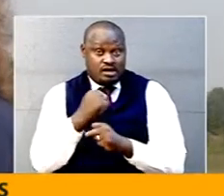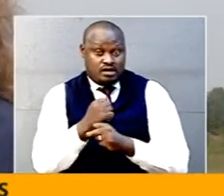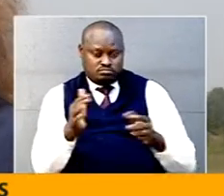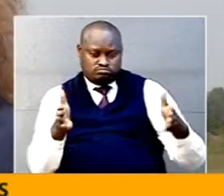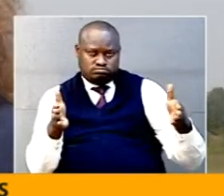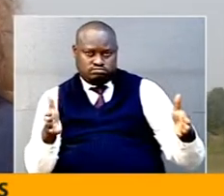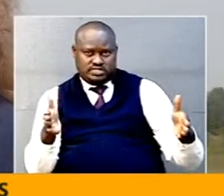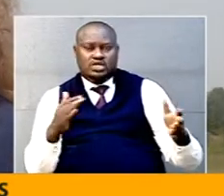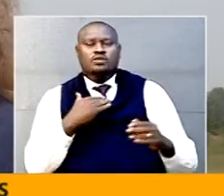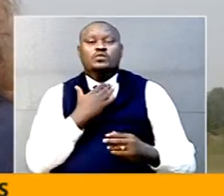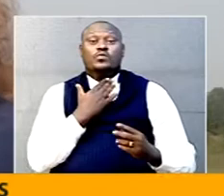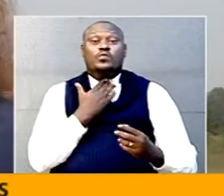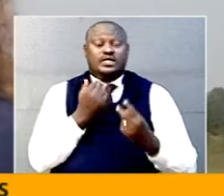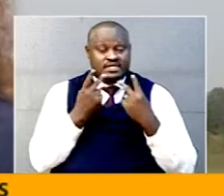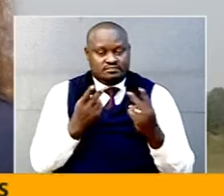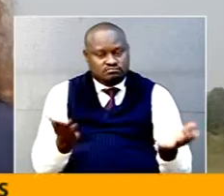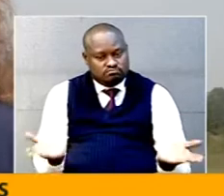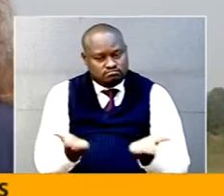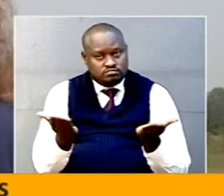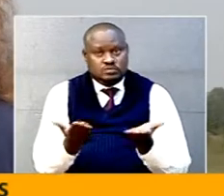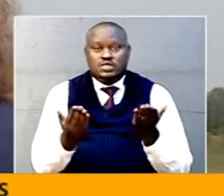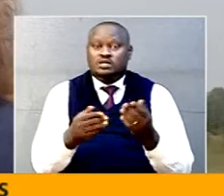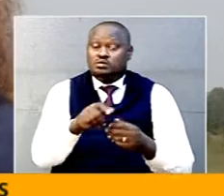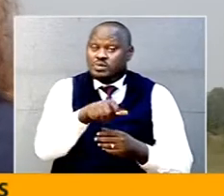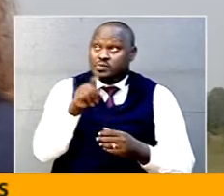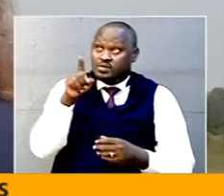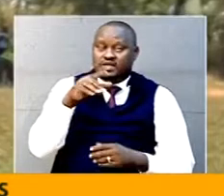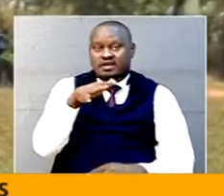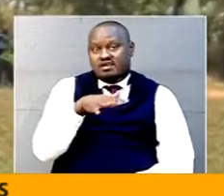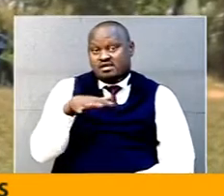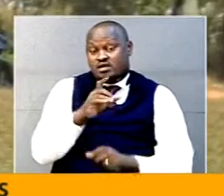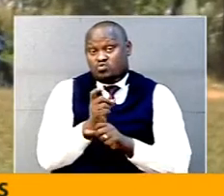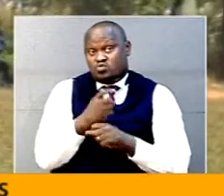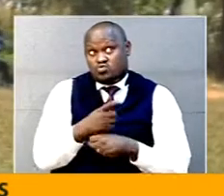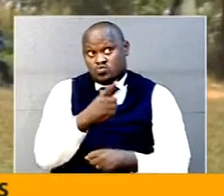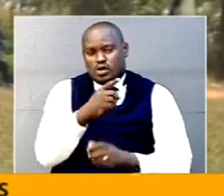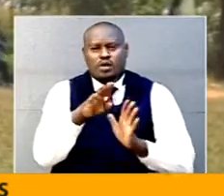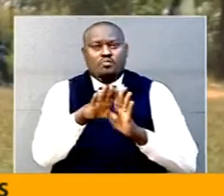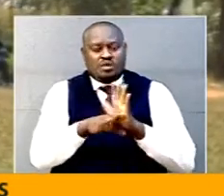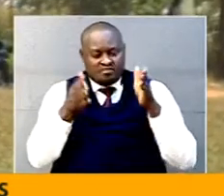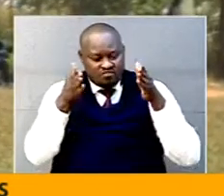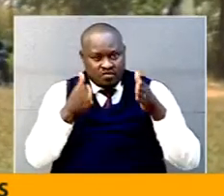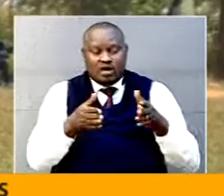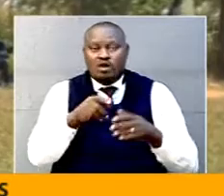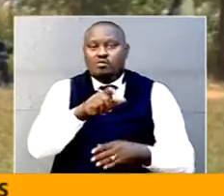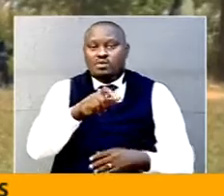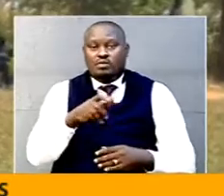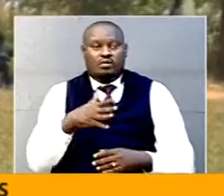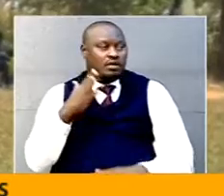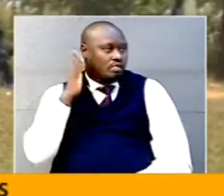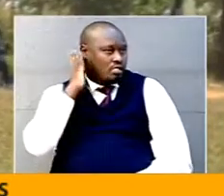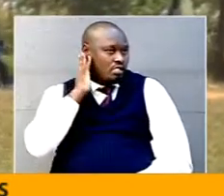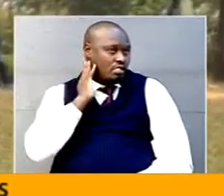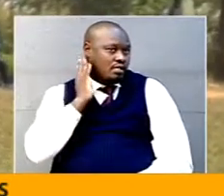a continual support of the people in this area. The program targets individuals with spina bifida, spinal